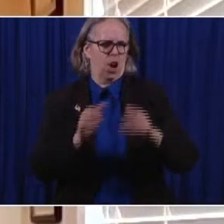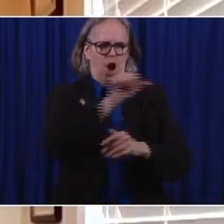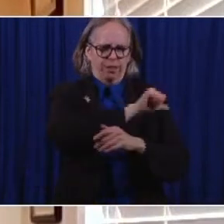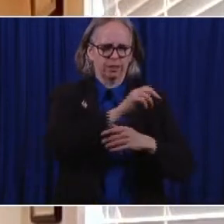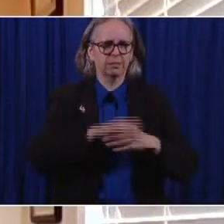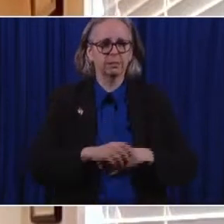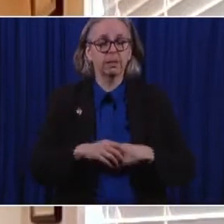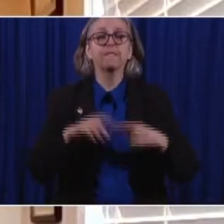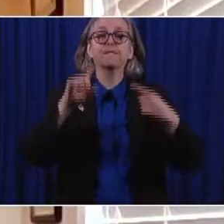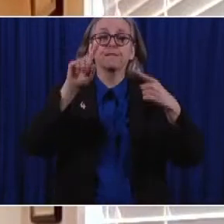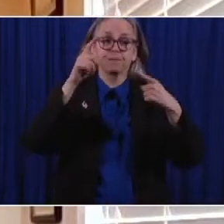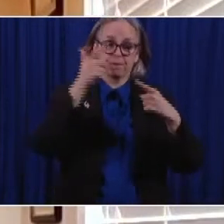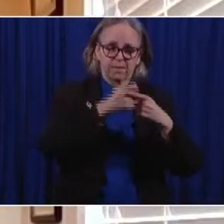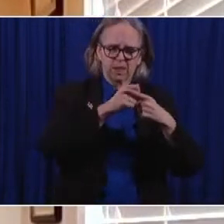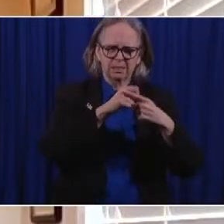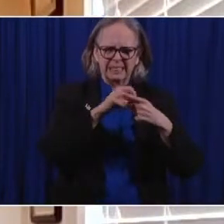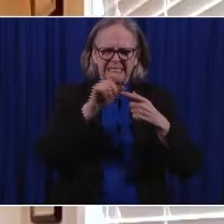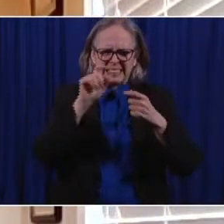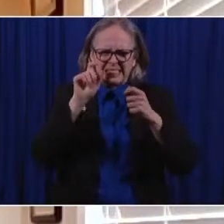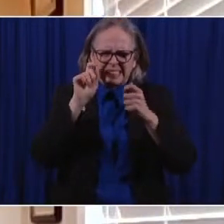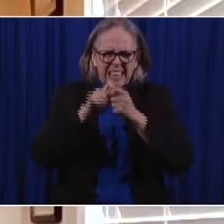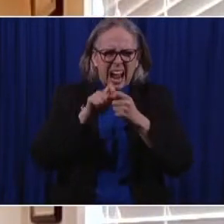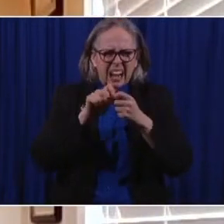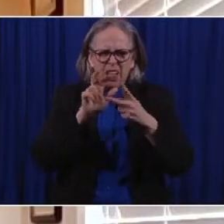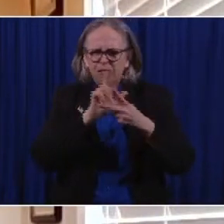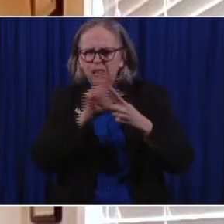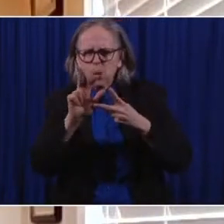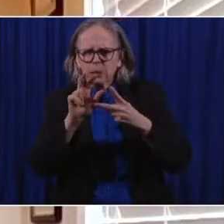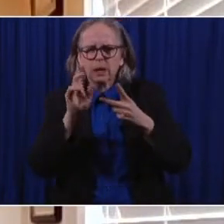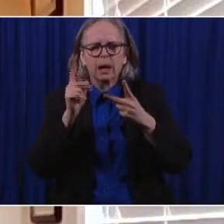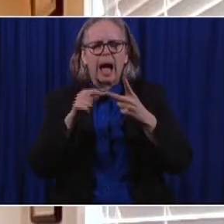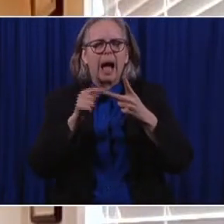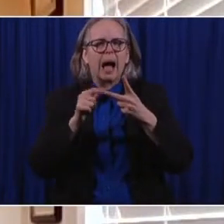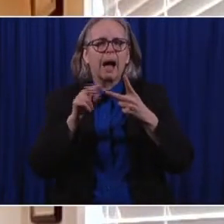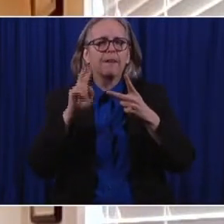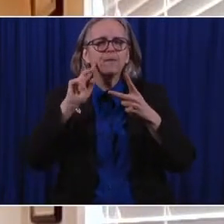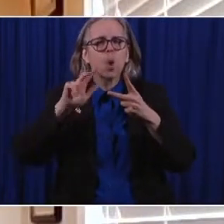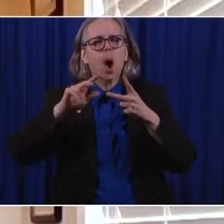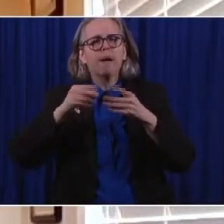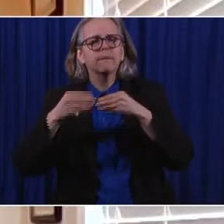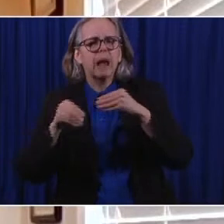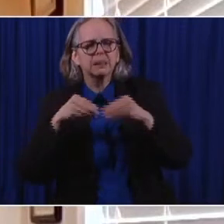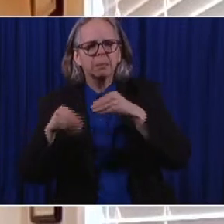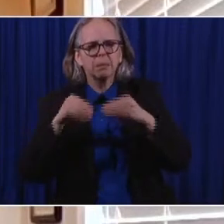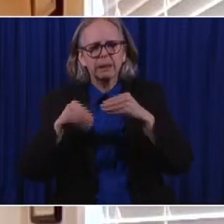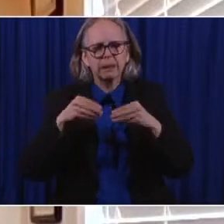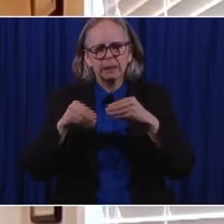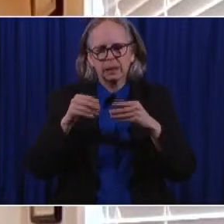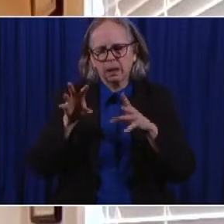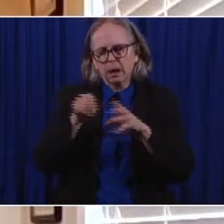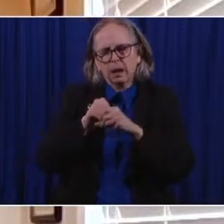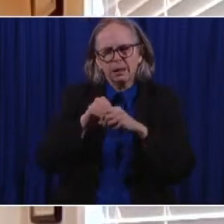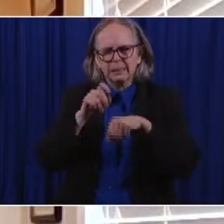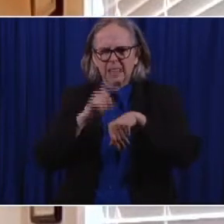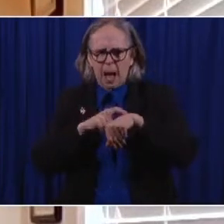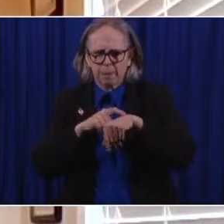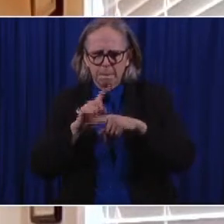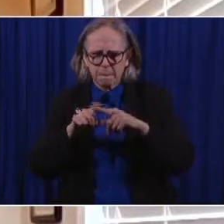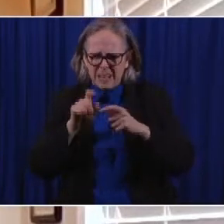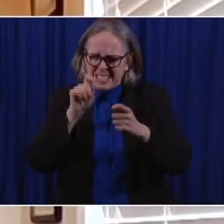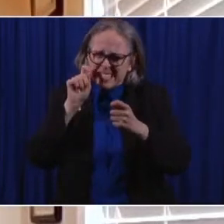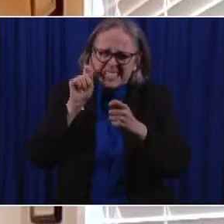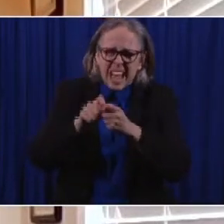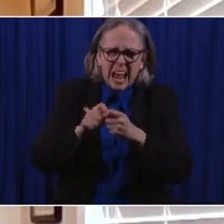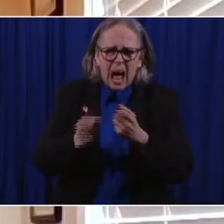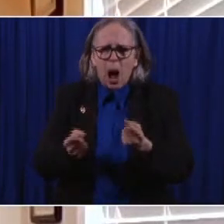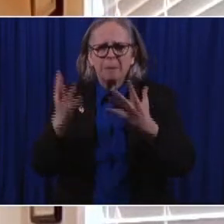that is available, but we don't have the kind of data right now that I think would lead us to feel